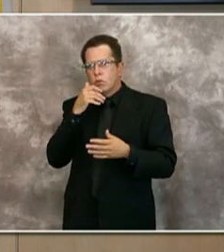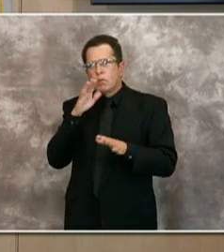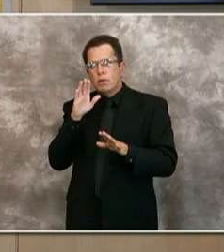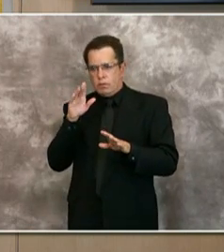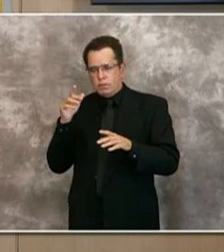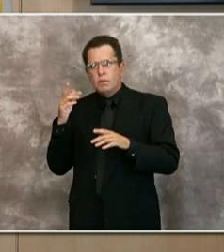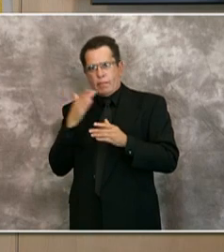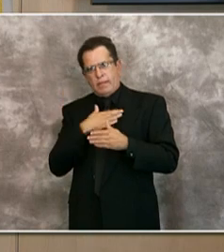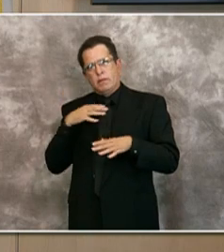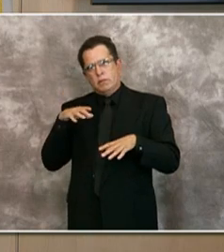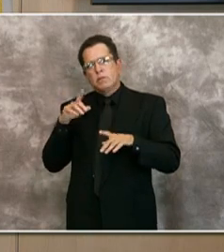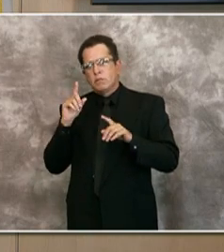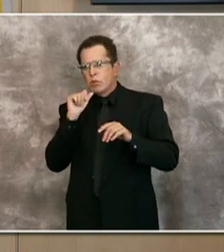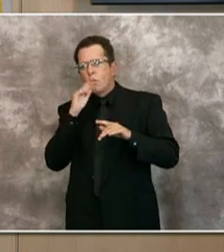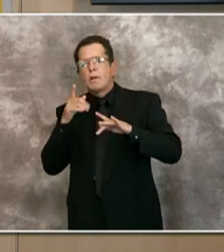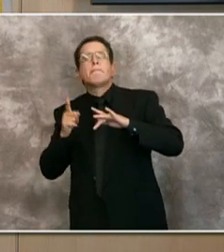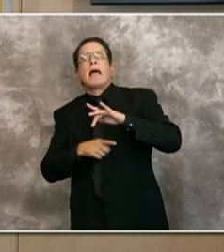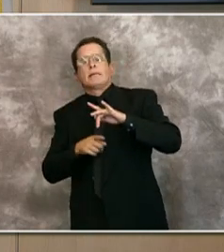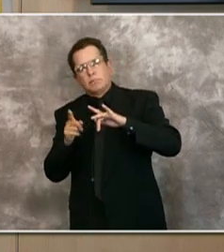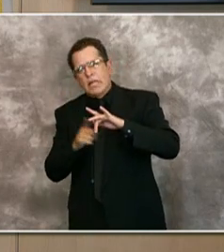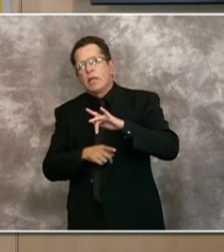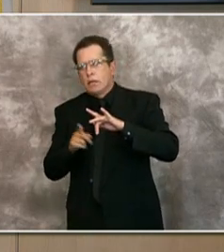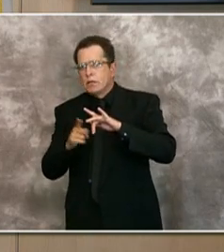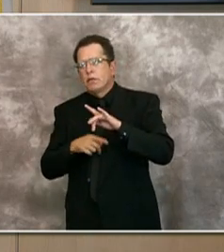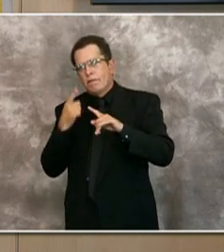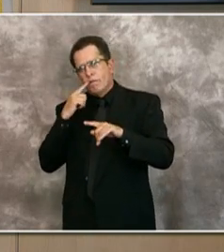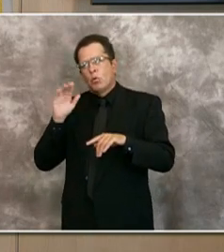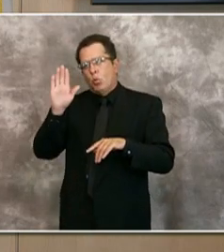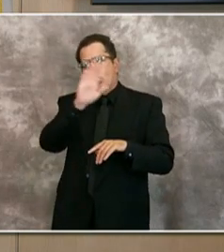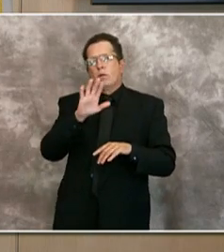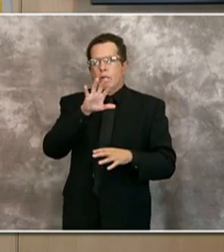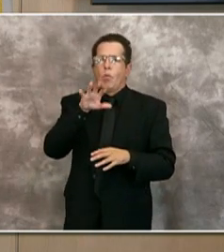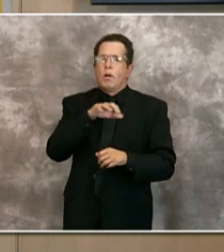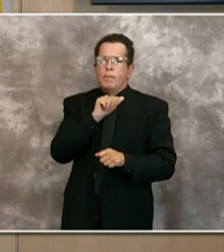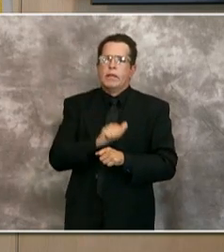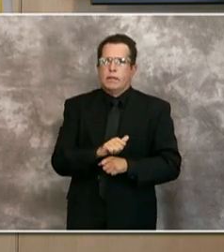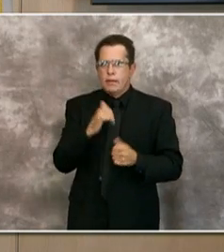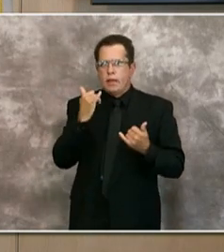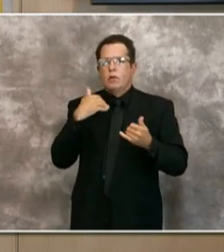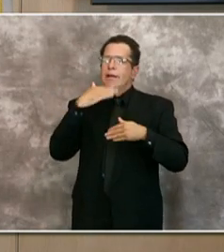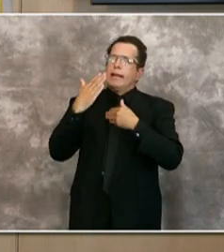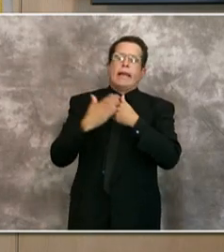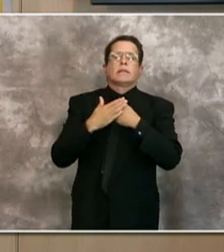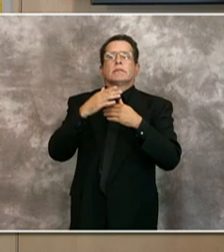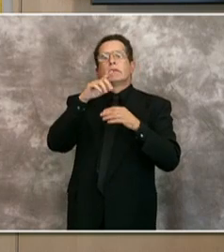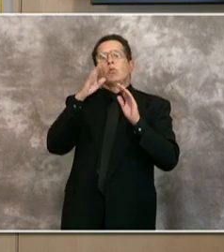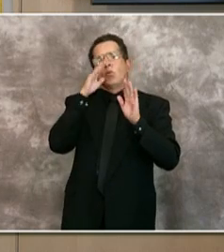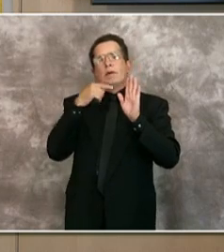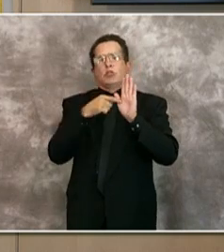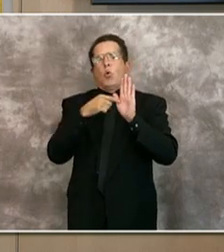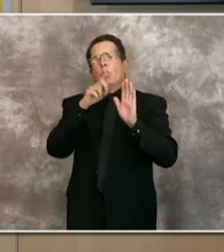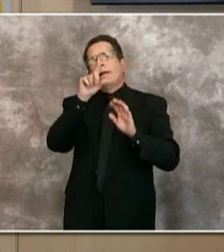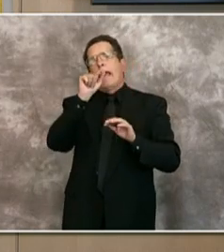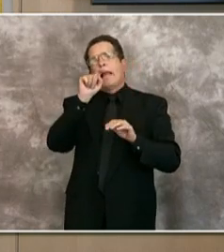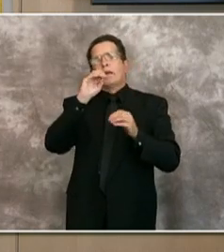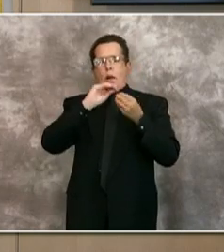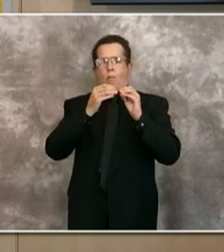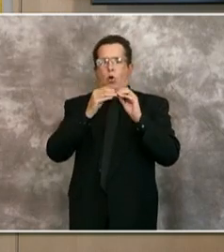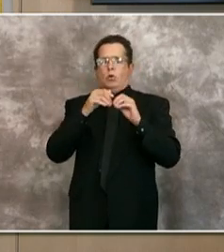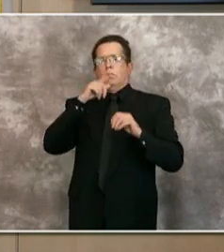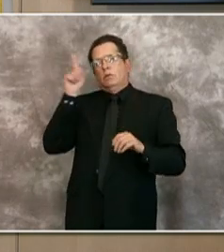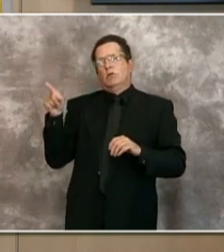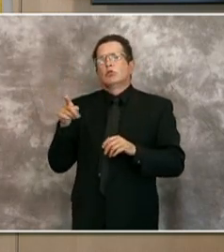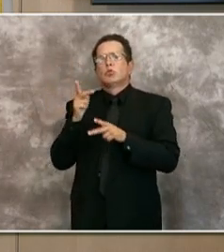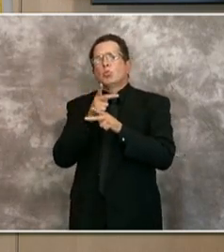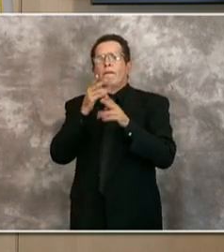a life-saving opportunity. So now to get to the numbers and the latest data, let me call up Supervisor Fletcher.